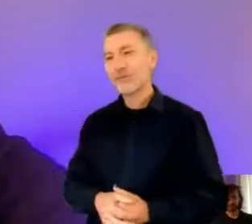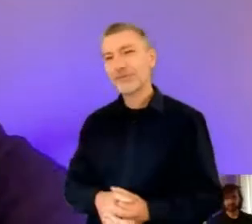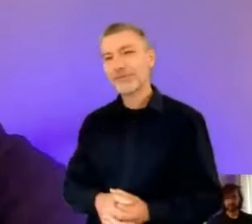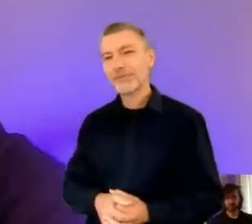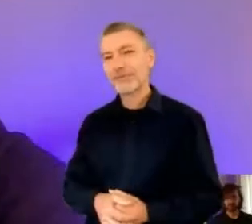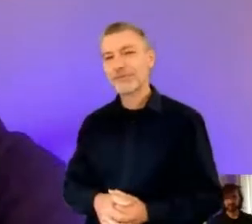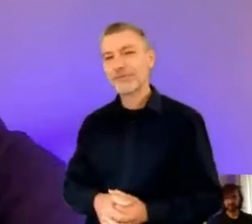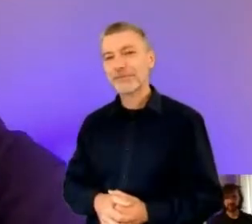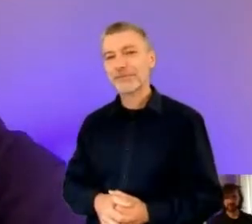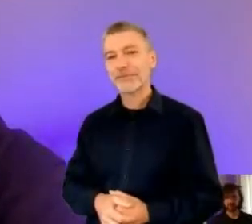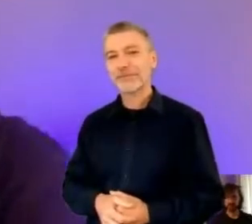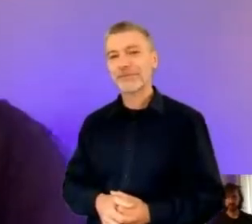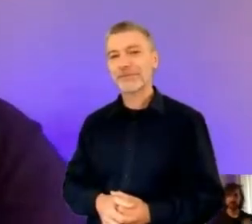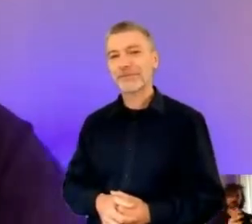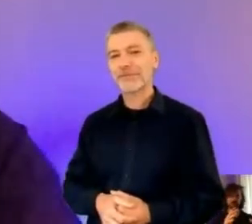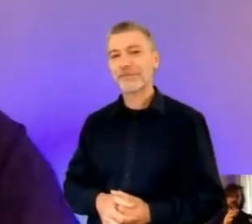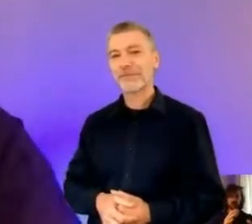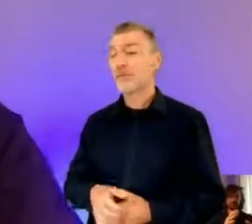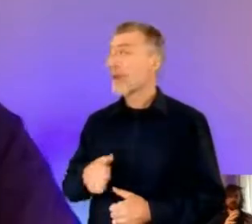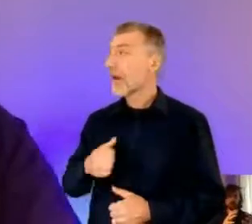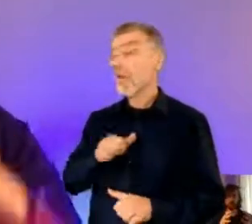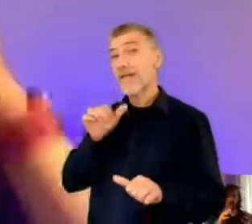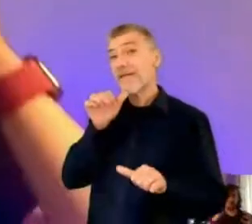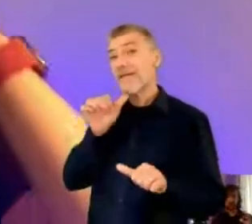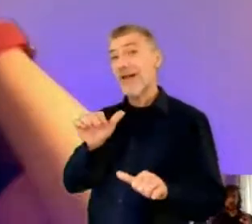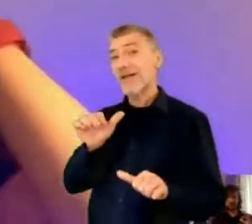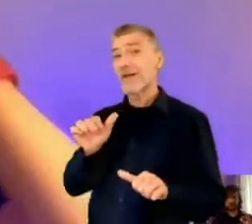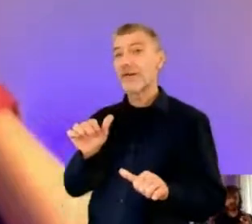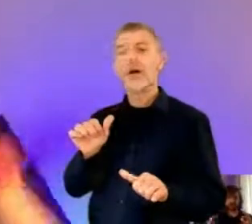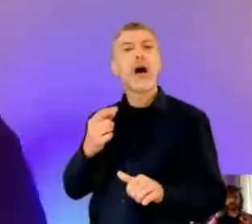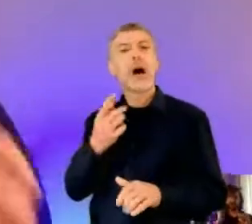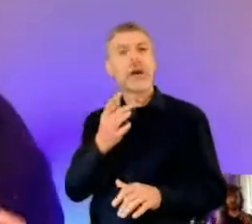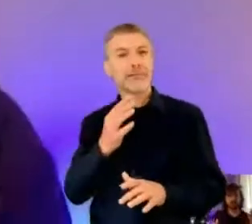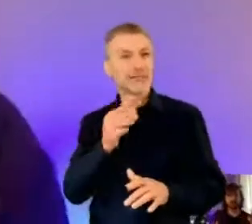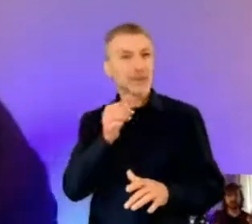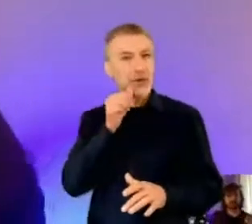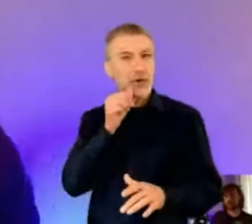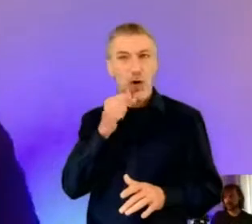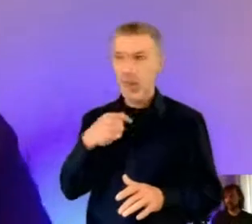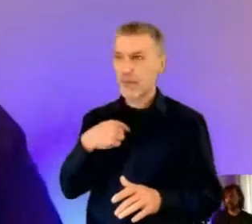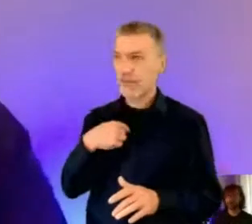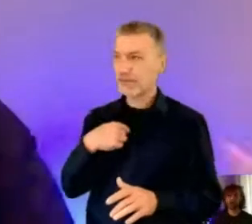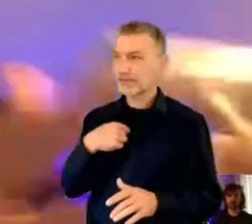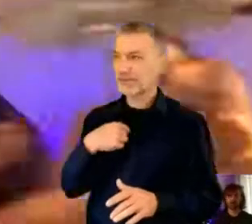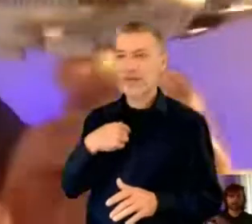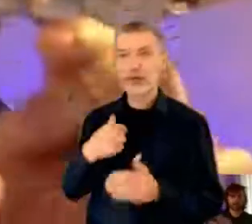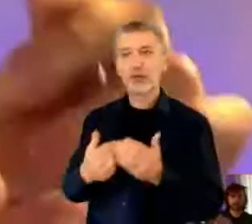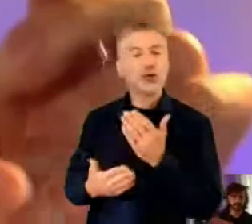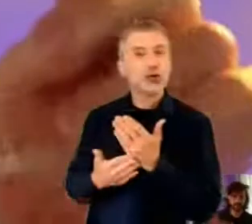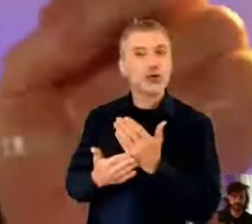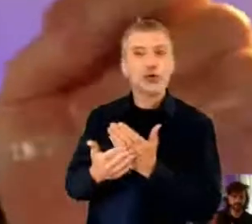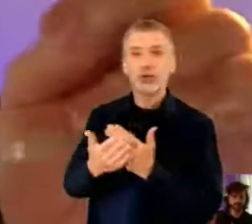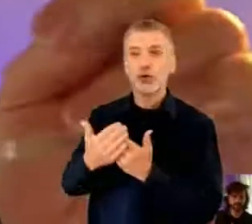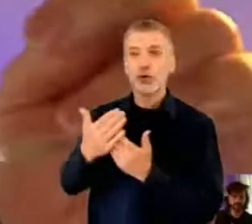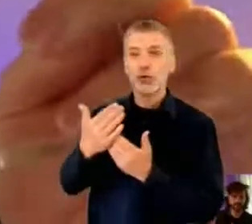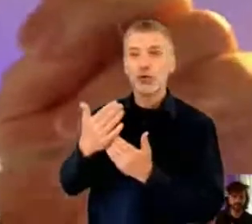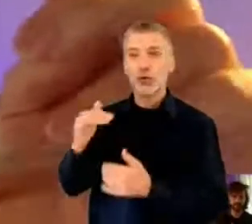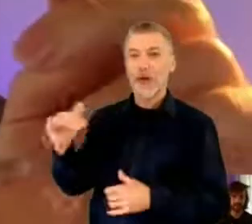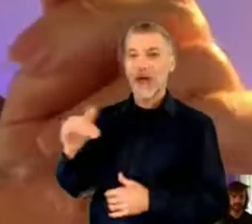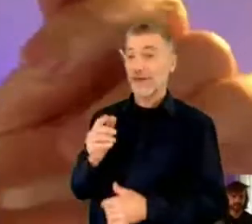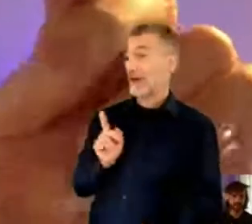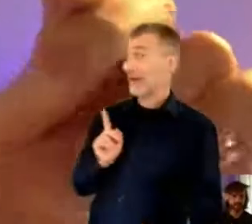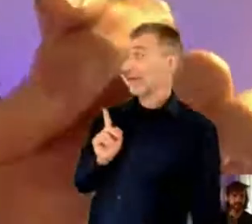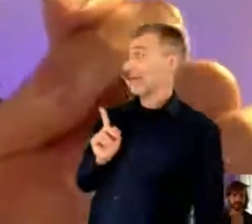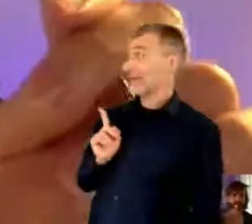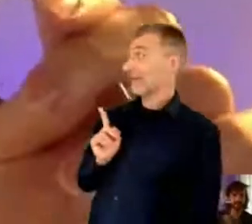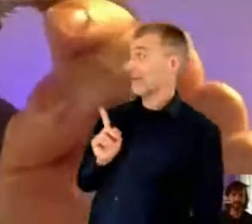I think some of my favorites are, well, one, when you get to work with new aircraft, like, for example, this one that I've got here. This is one of the